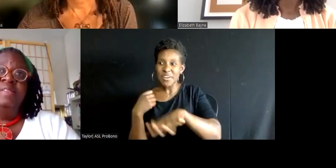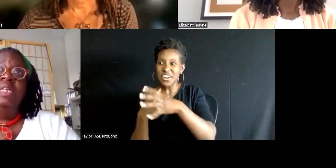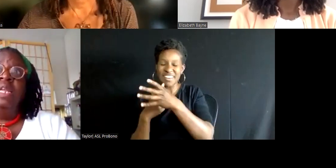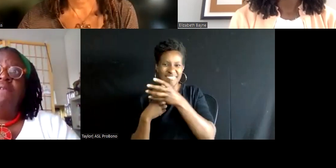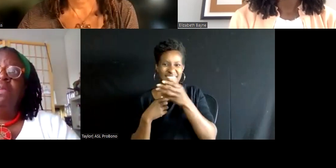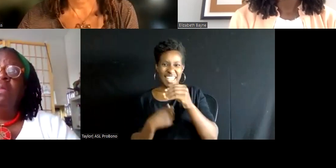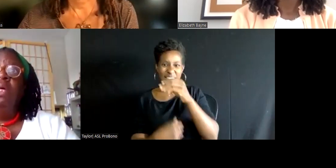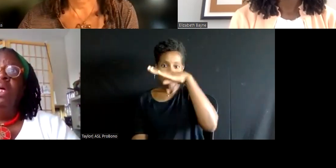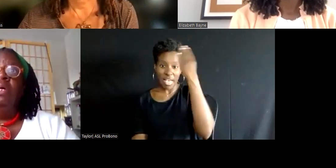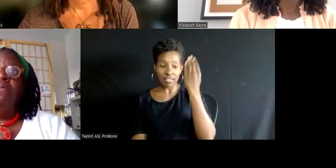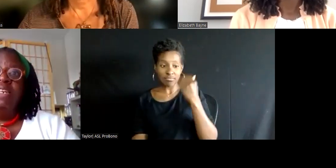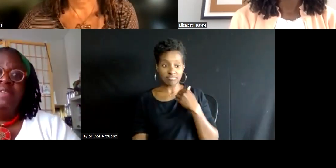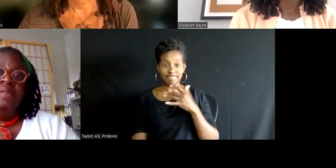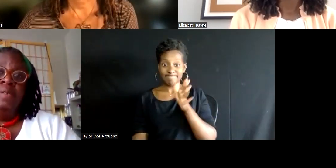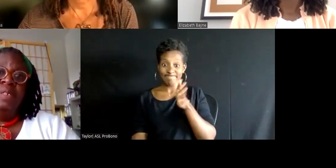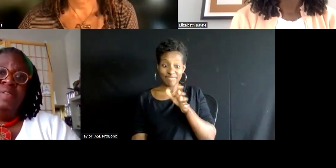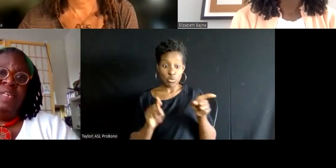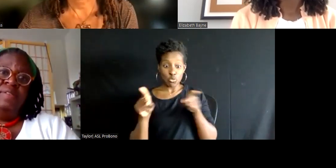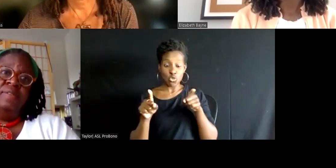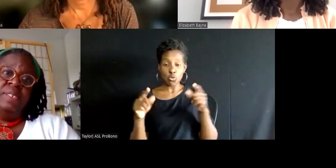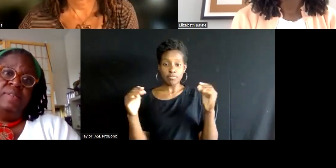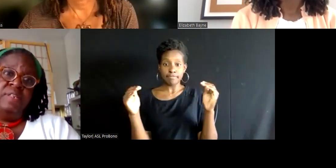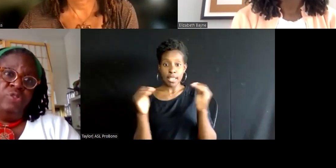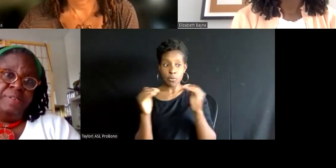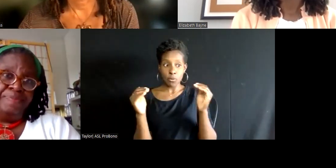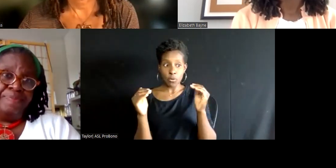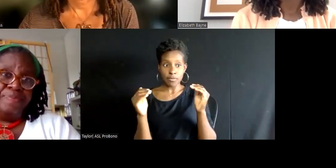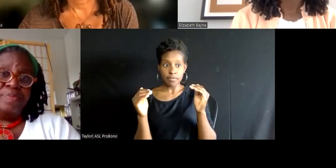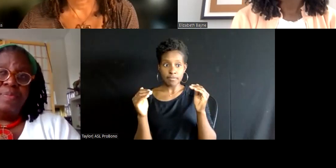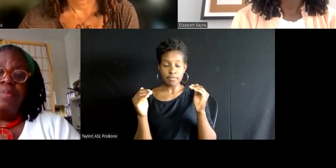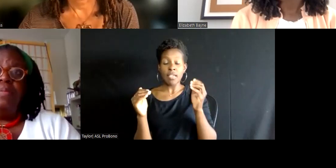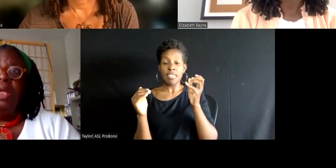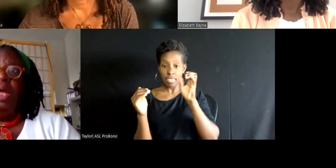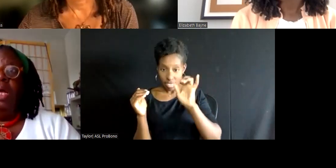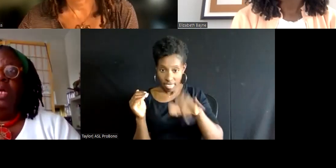That is the level of racism and sexism in this country.